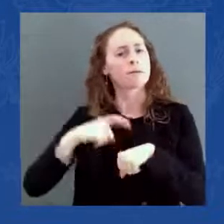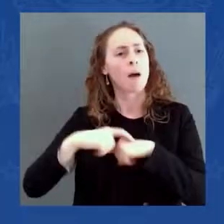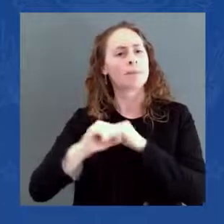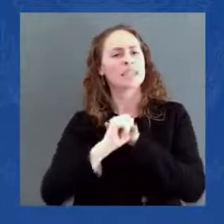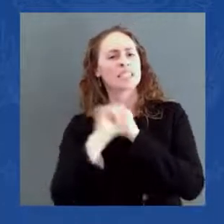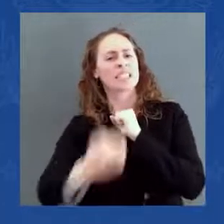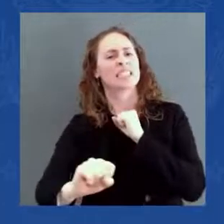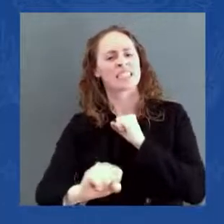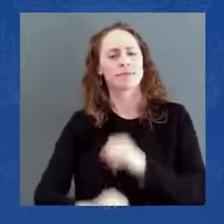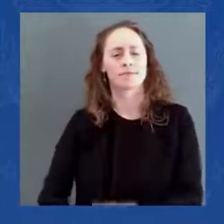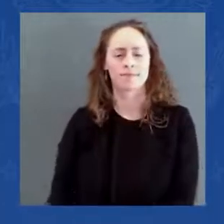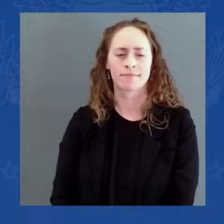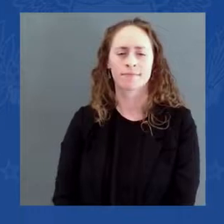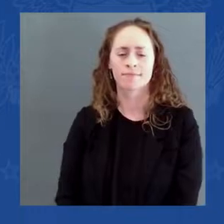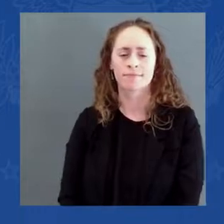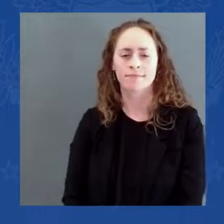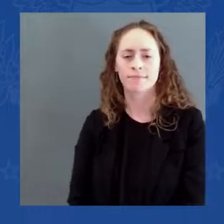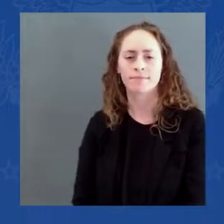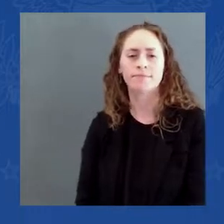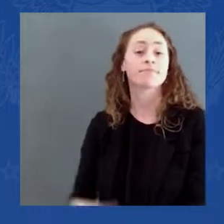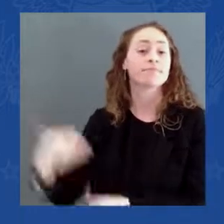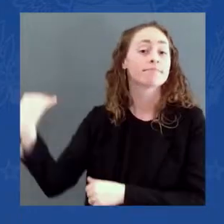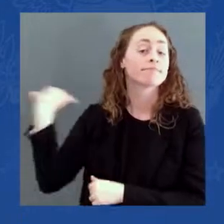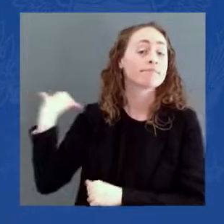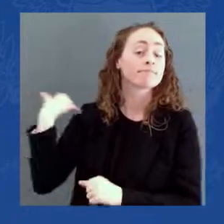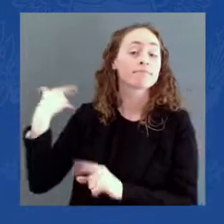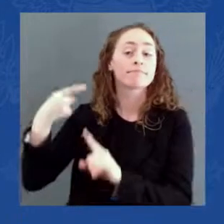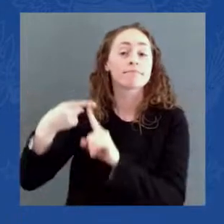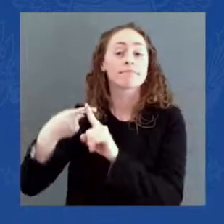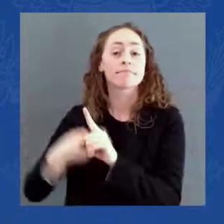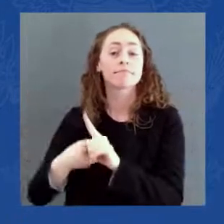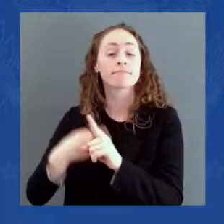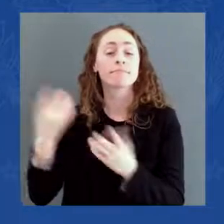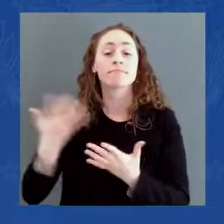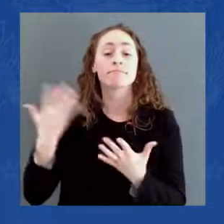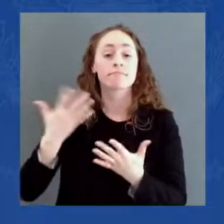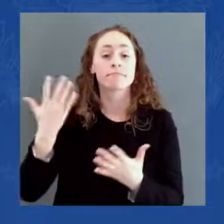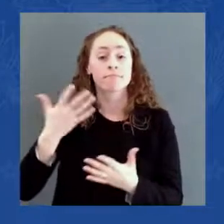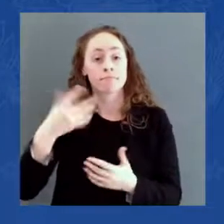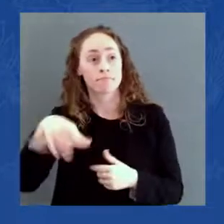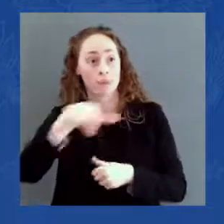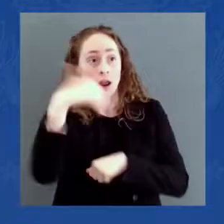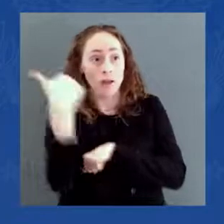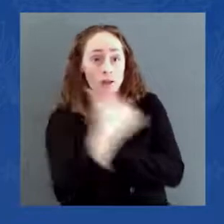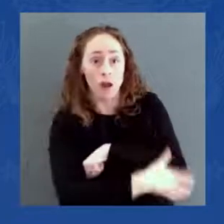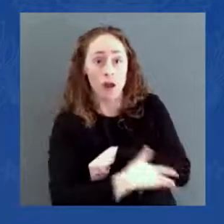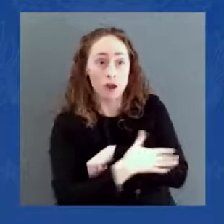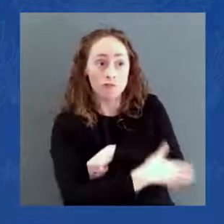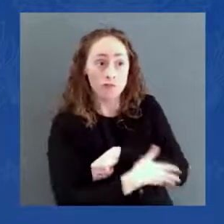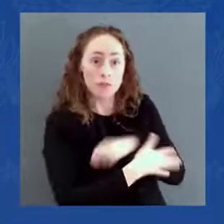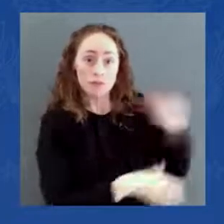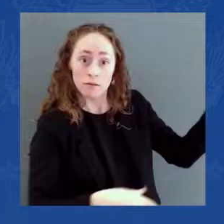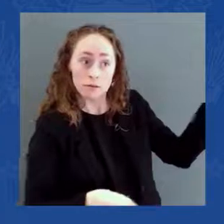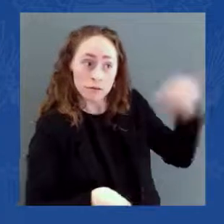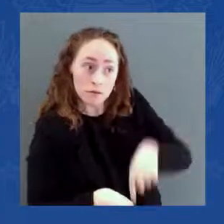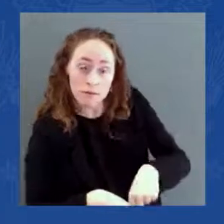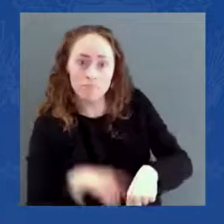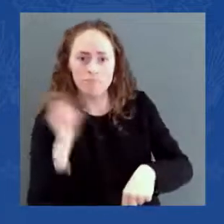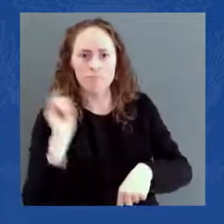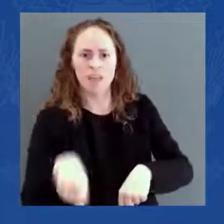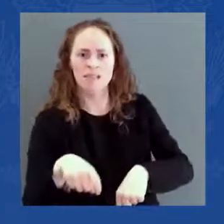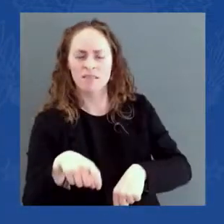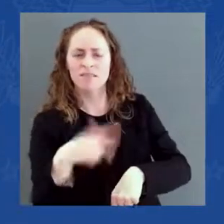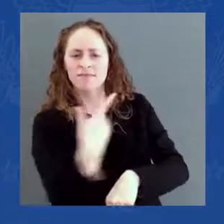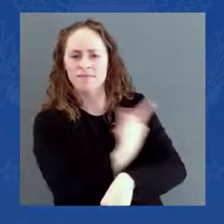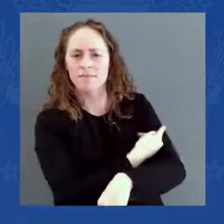States. This week, I announced an additional action to strengthen international travel rules to give us more time to stop the spread and